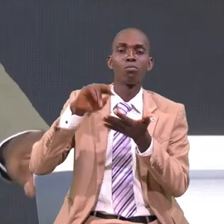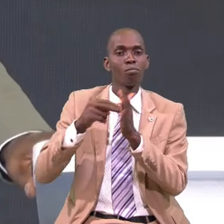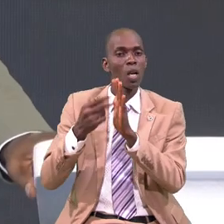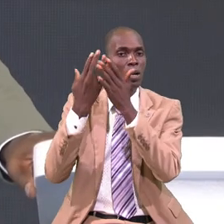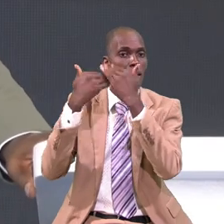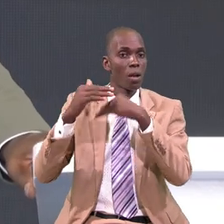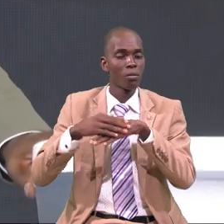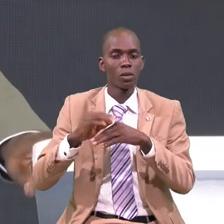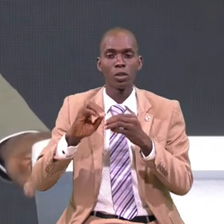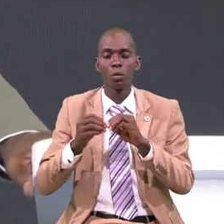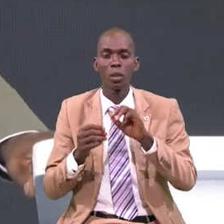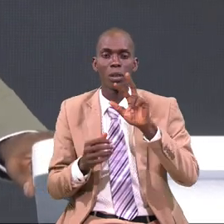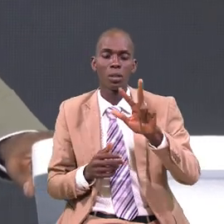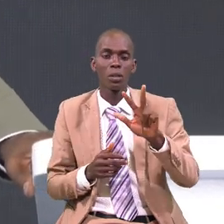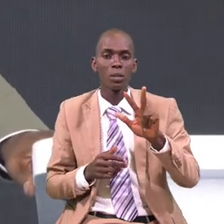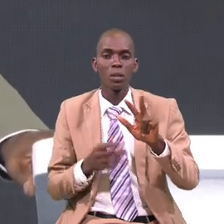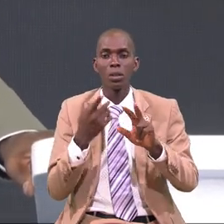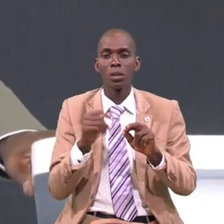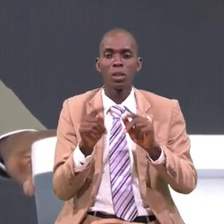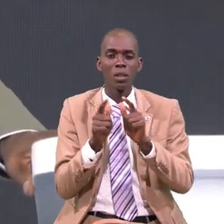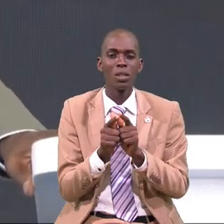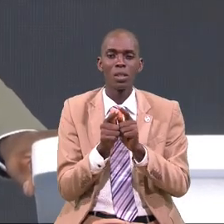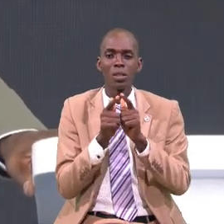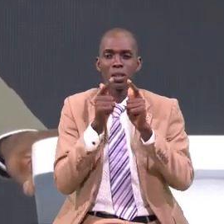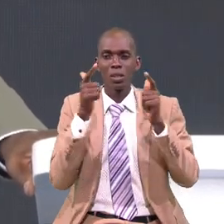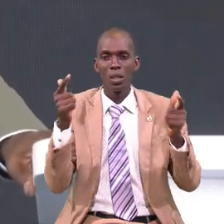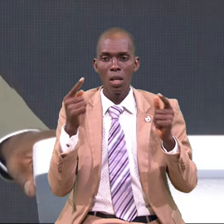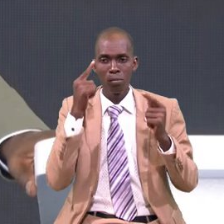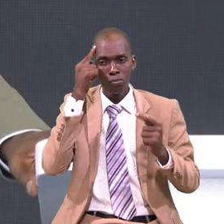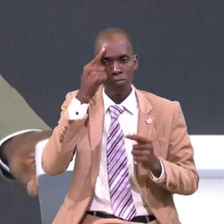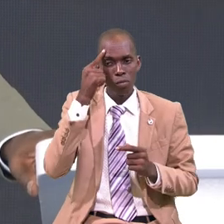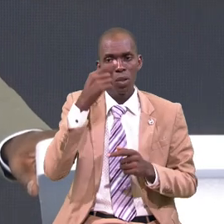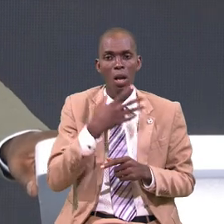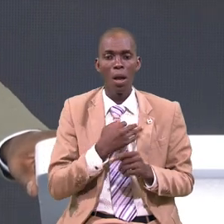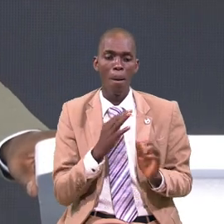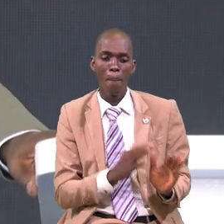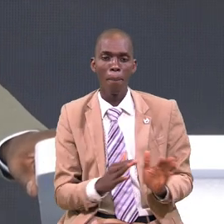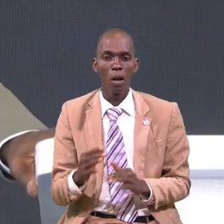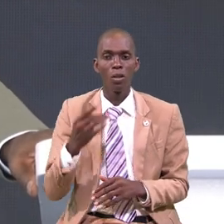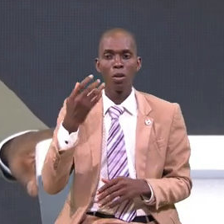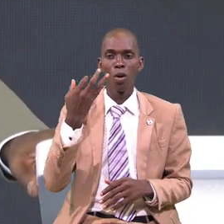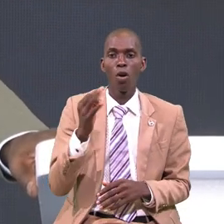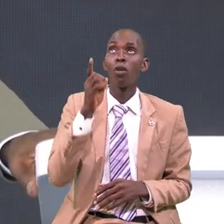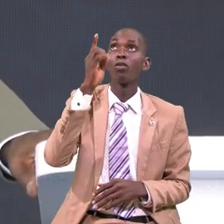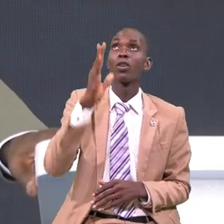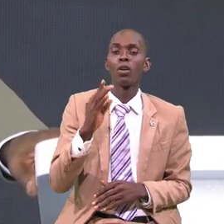Number three, the great thoughts and plans of God for the godly.